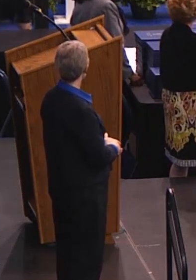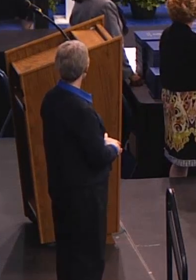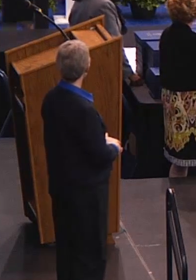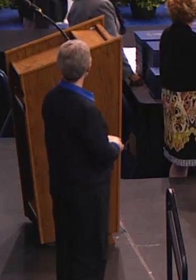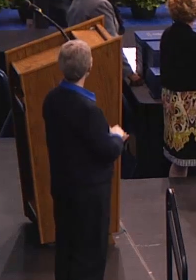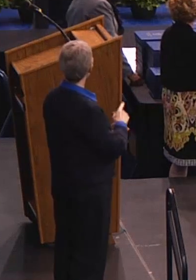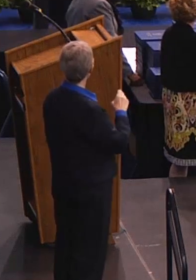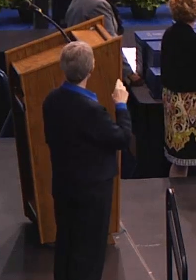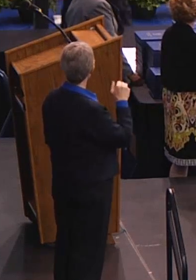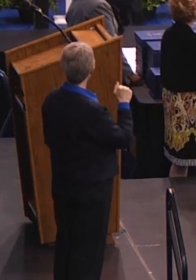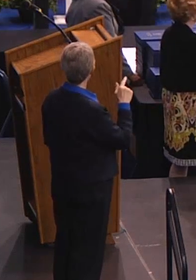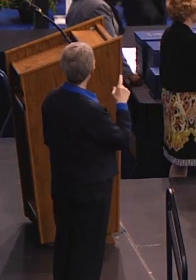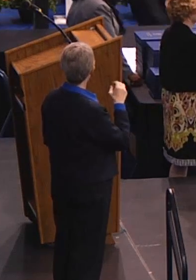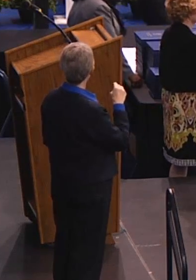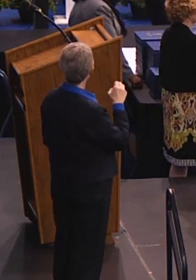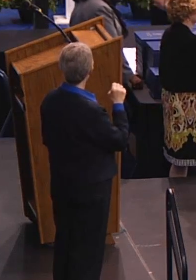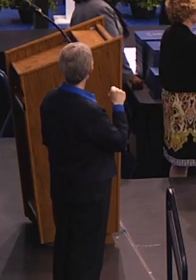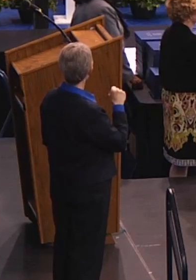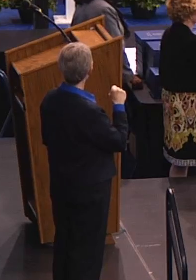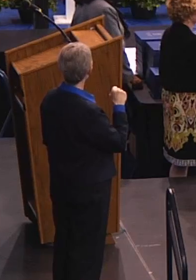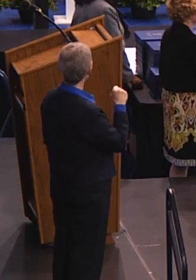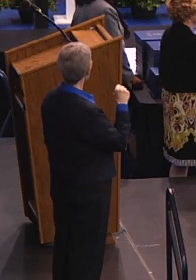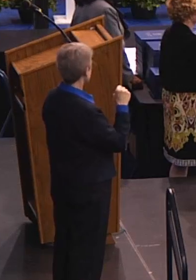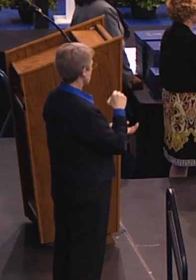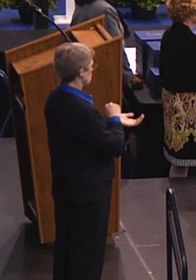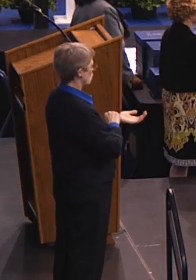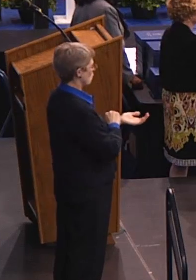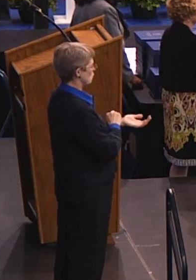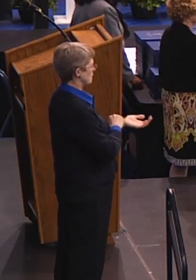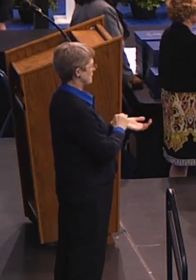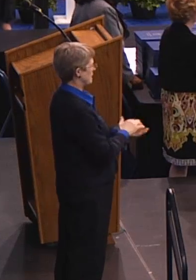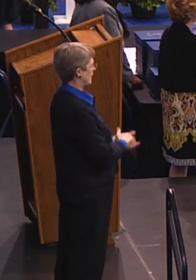Donna Marie Adams, nursing.